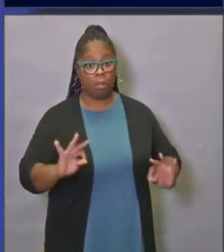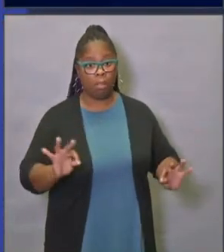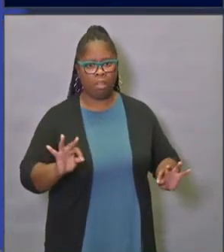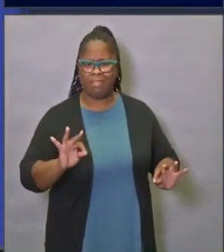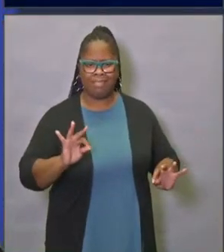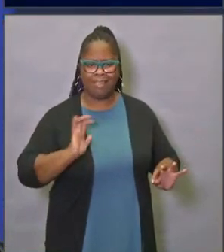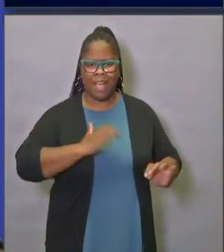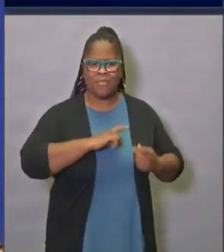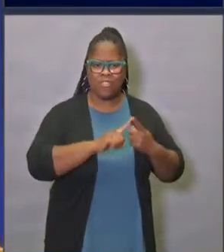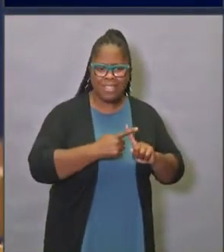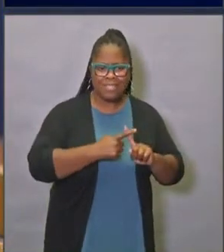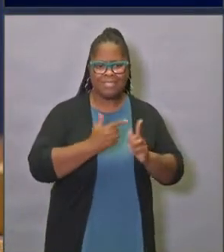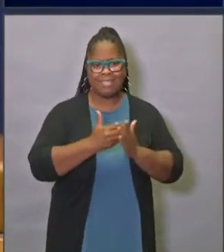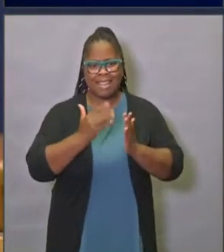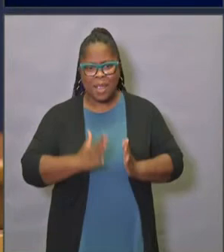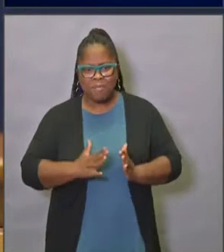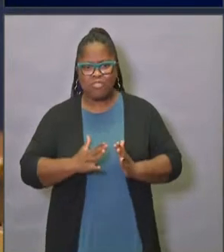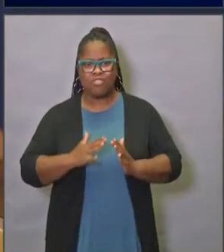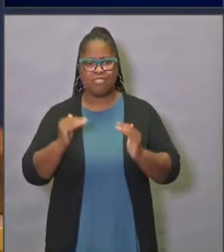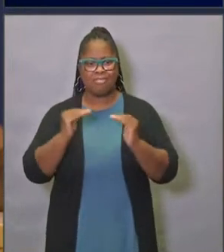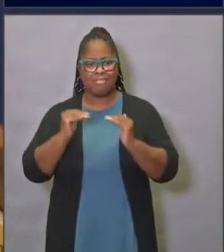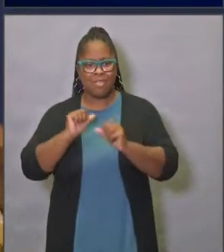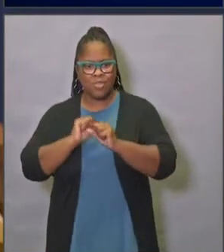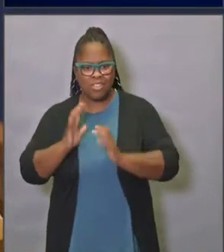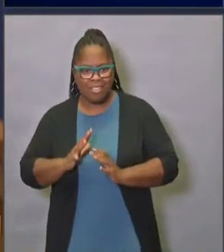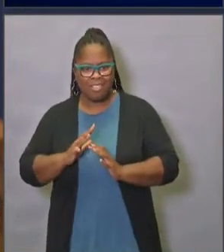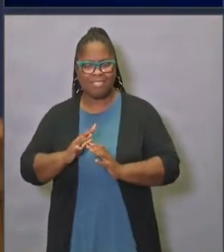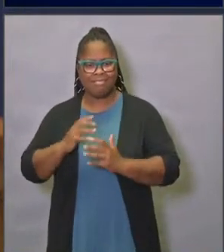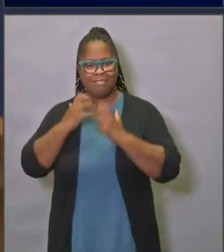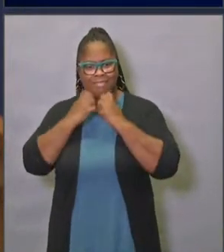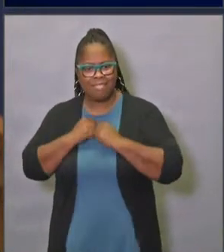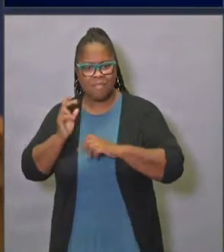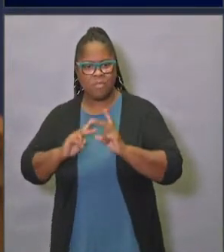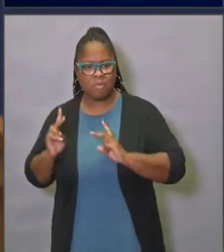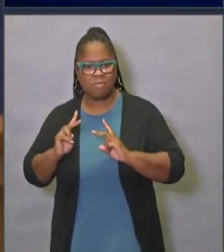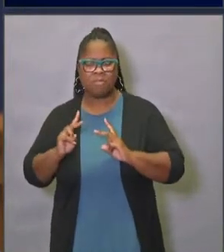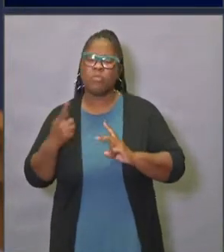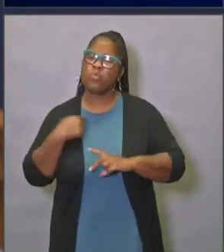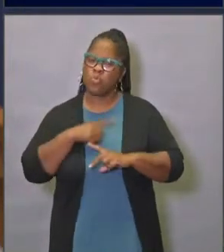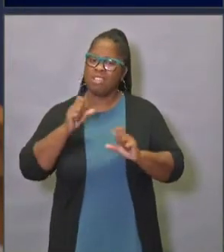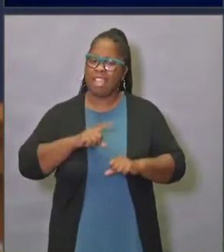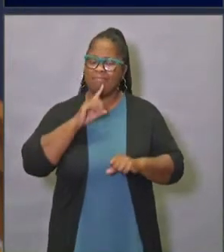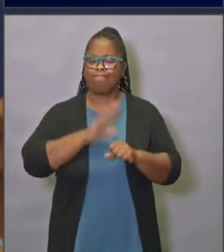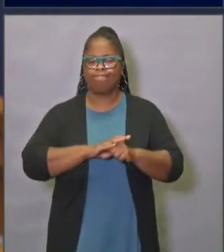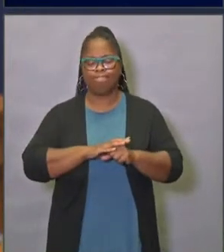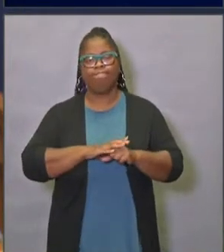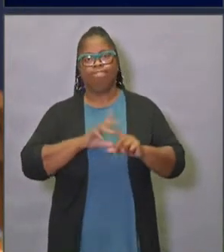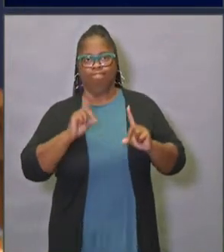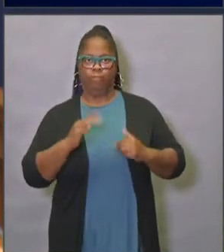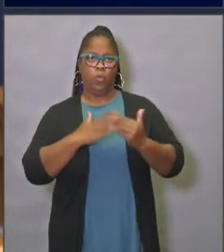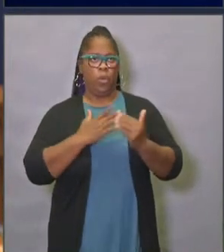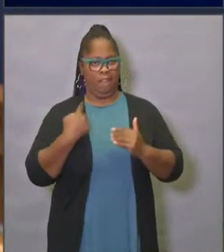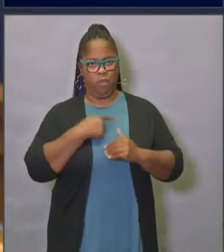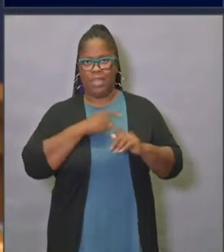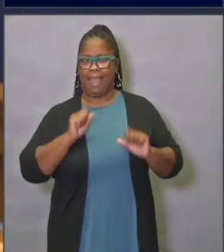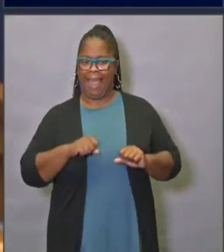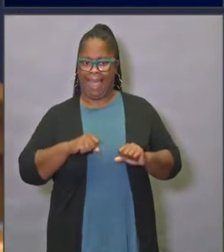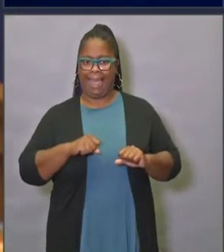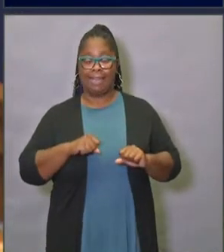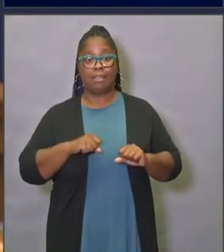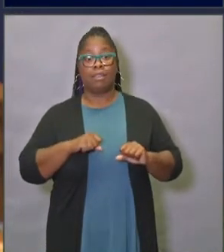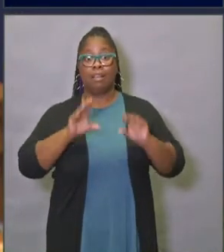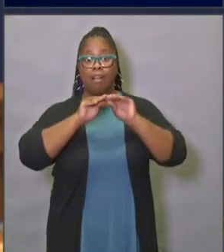our colleagues, and our loved ones. We can all commit to doing what we can using the tools we have to slow the spread